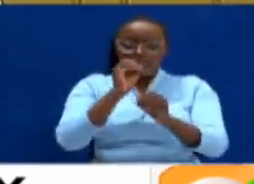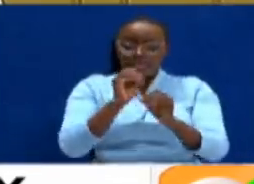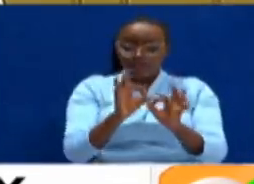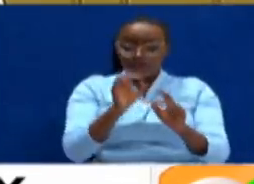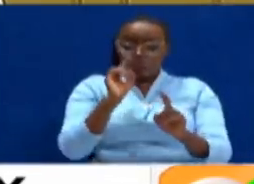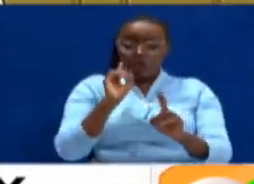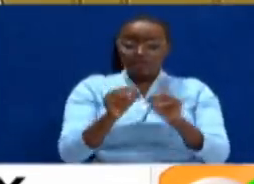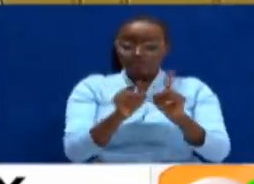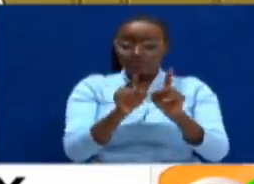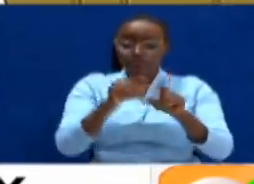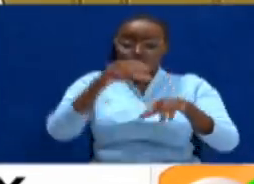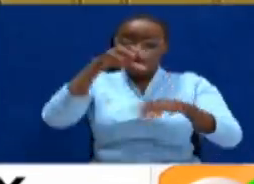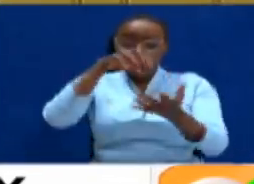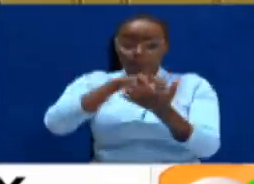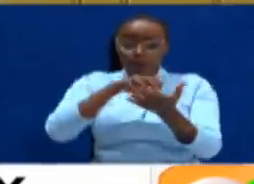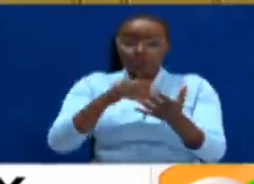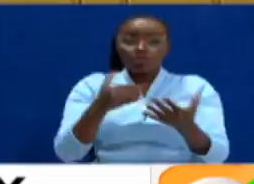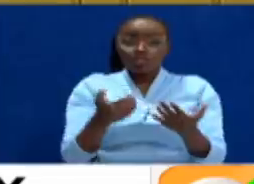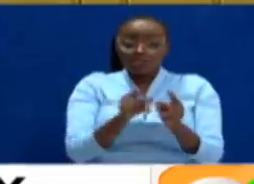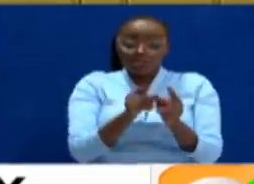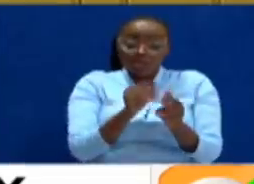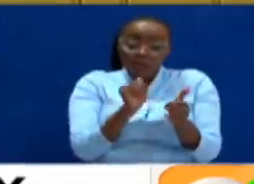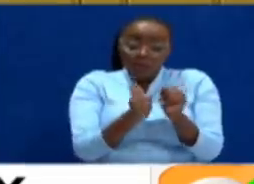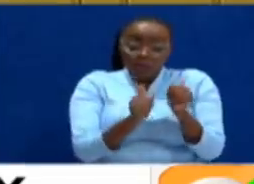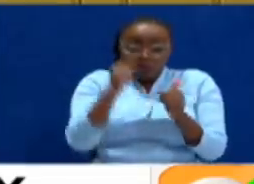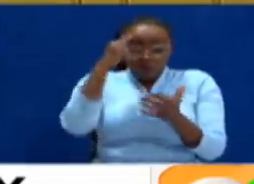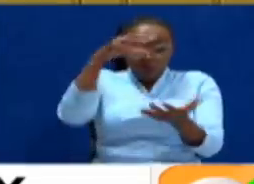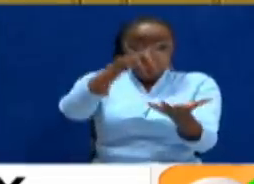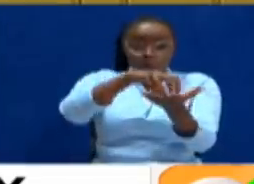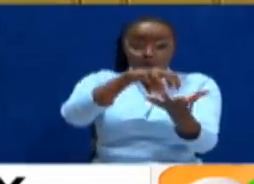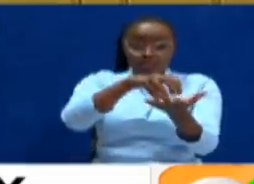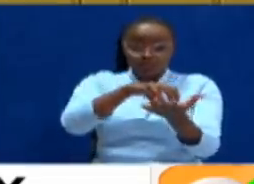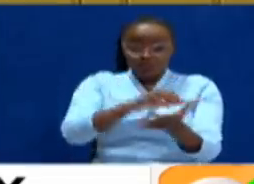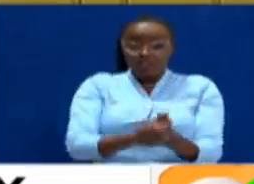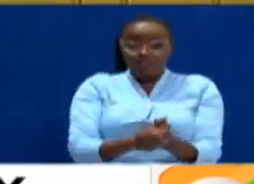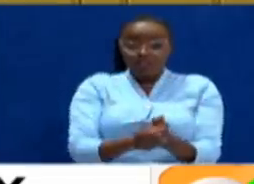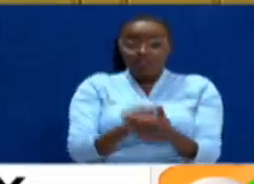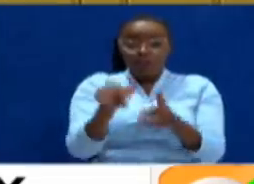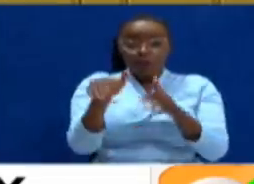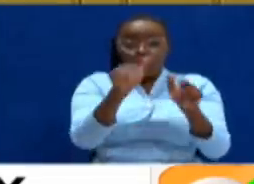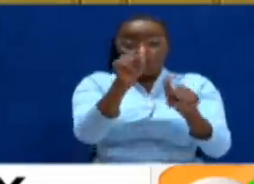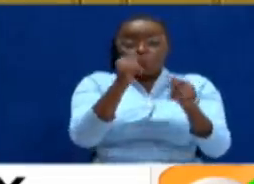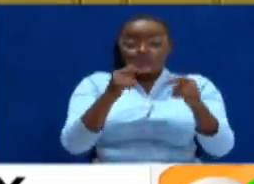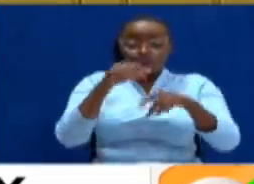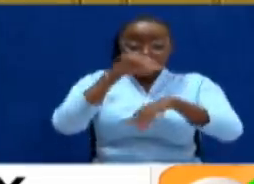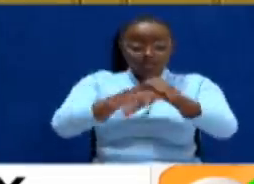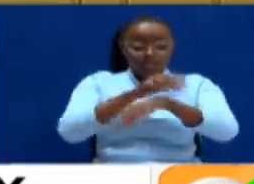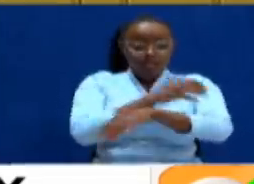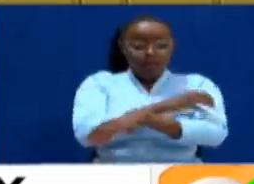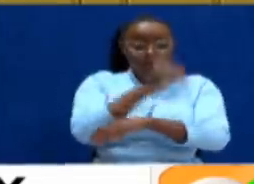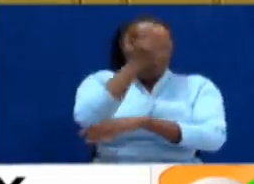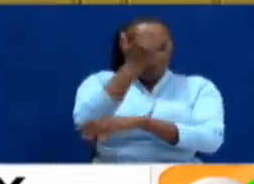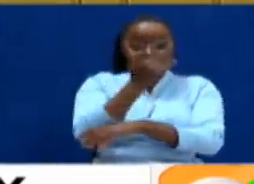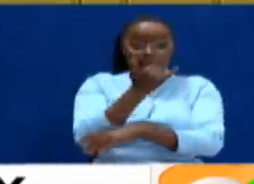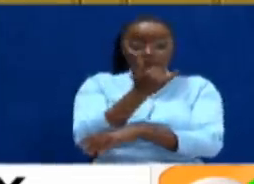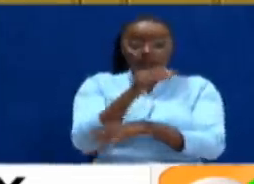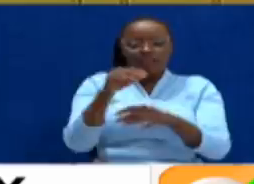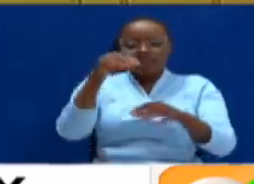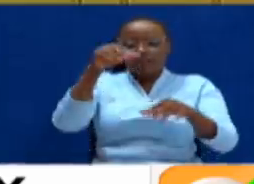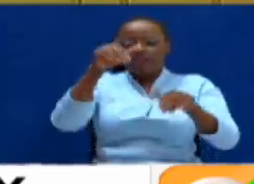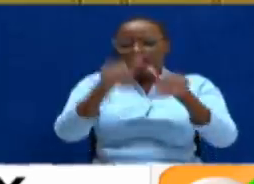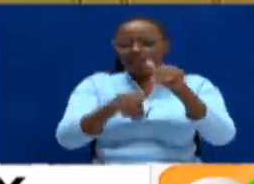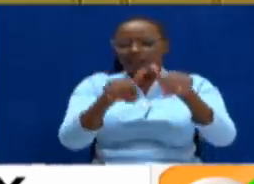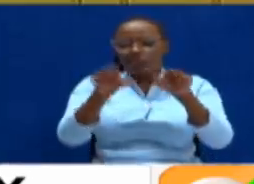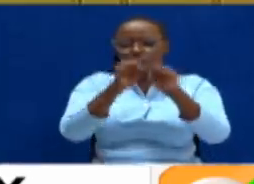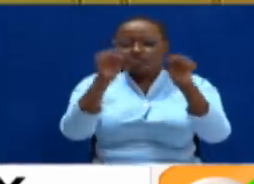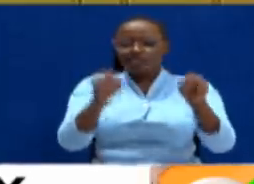for a position, because people have seen perhaps this is the way to win power in this country, because the electoral system is